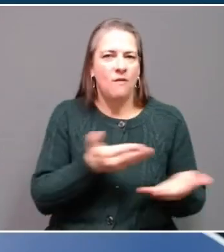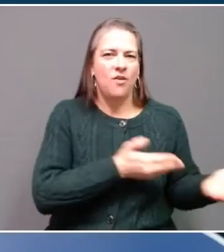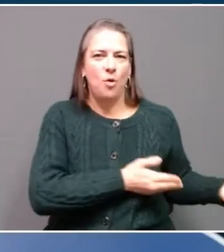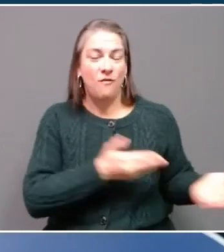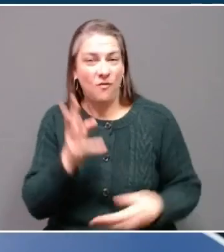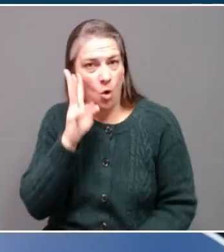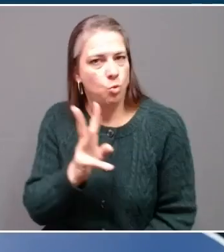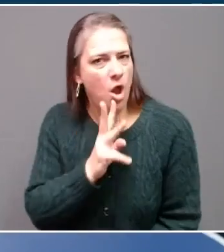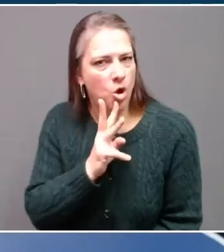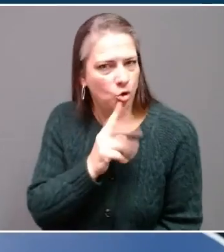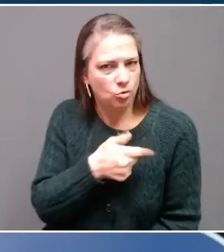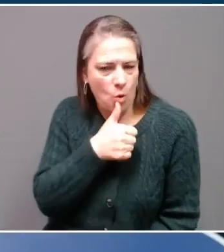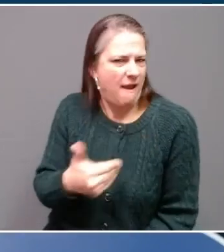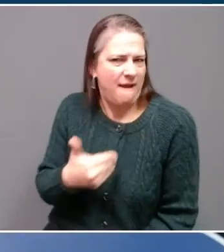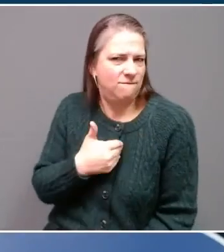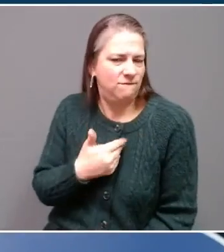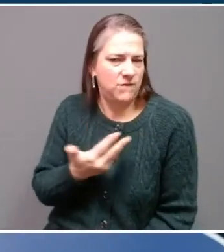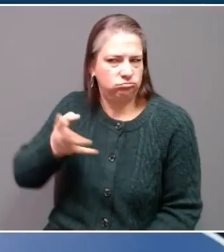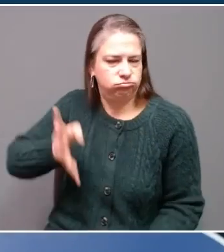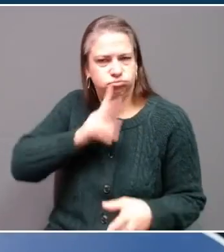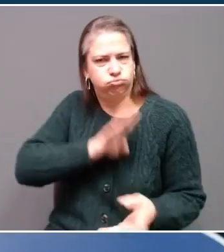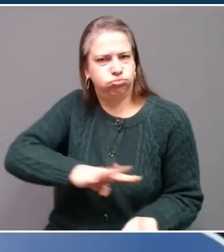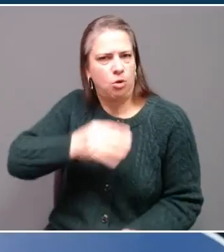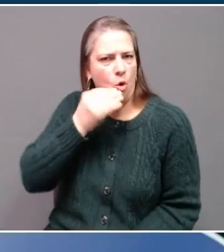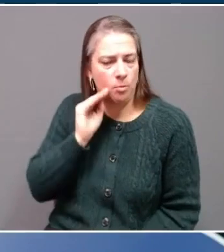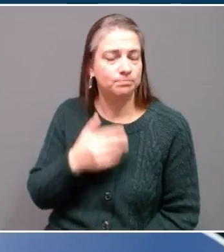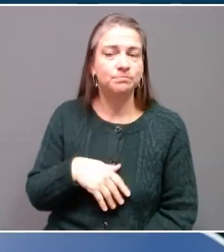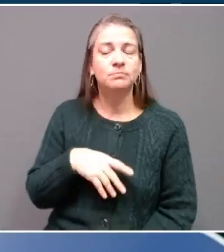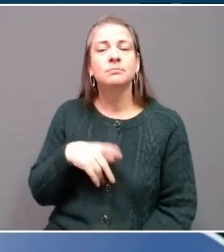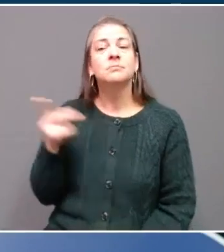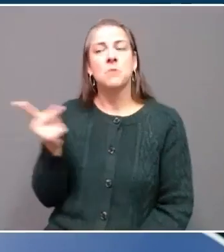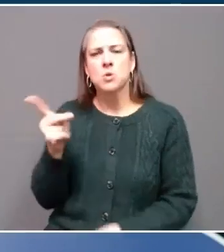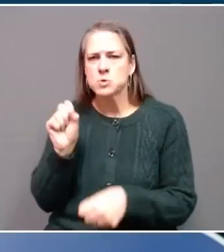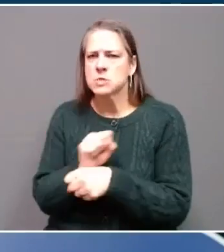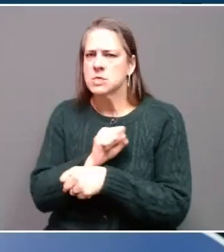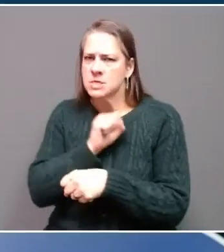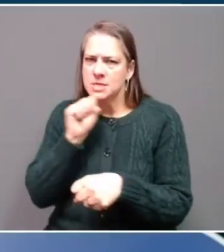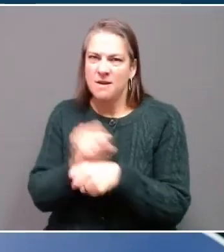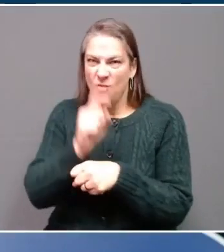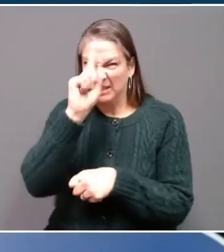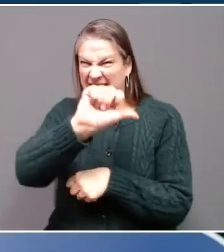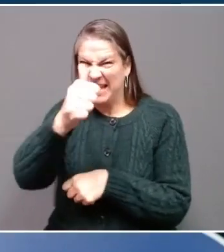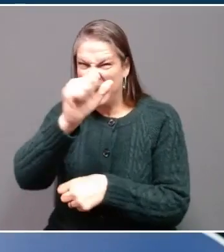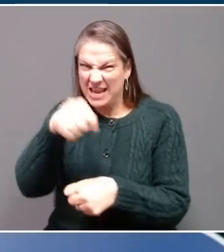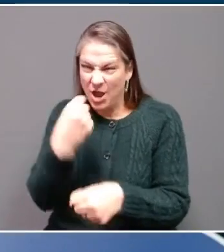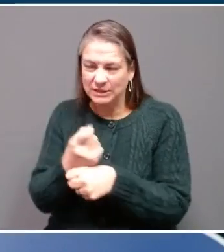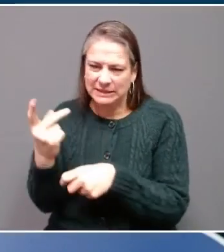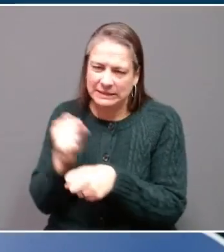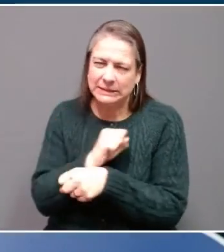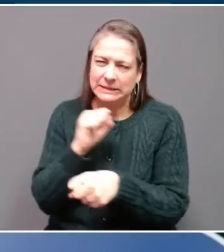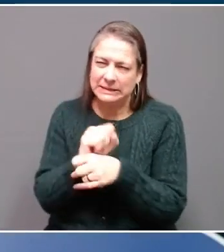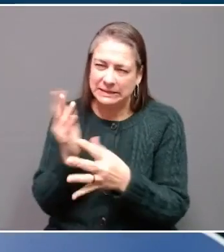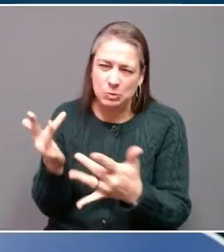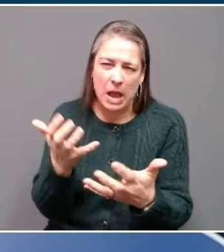the area. Ruth and June have been working on this for almost 10 years. And to be able to be there and